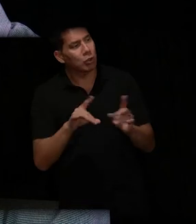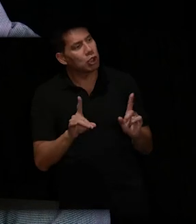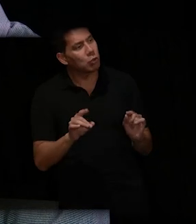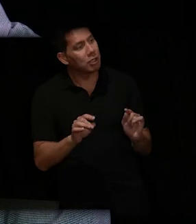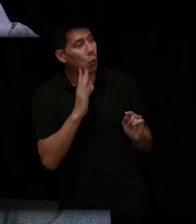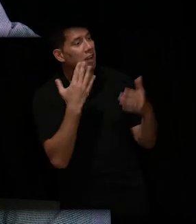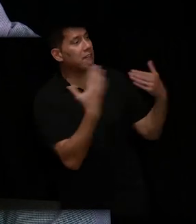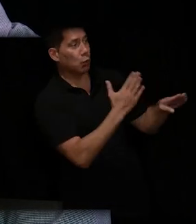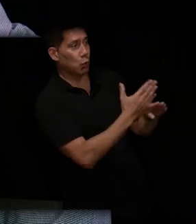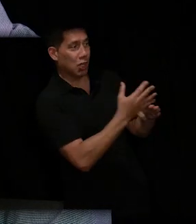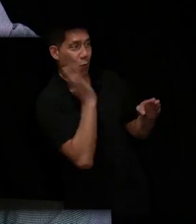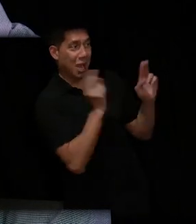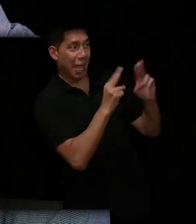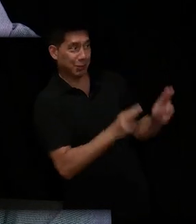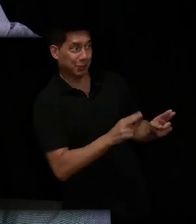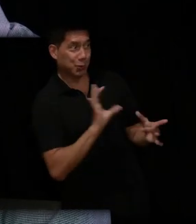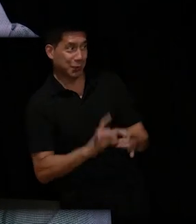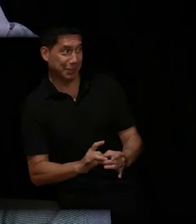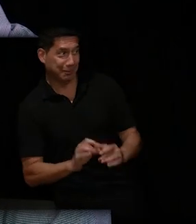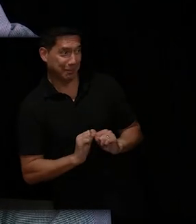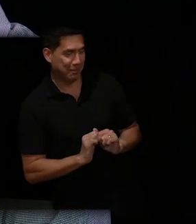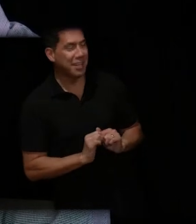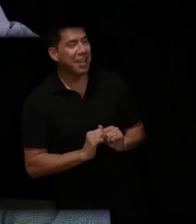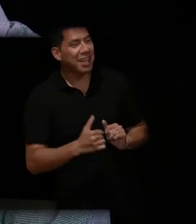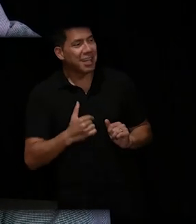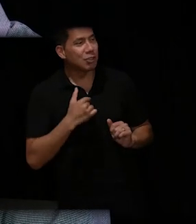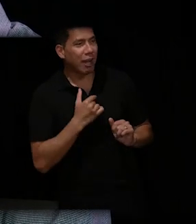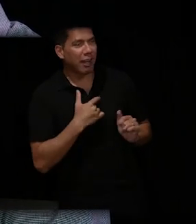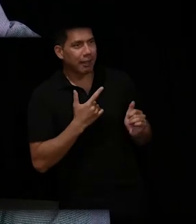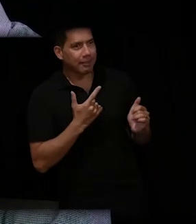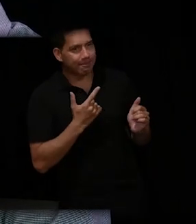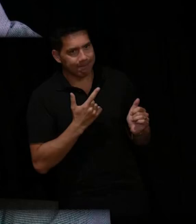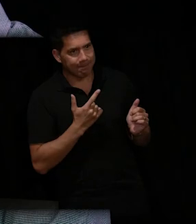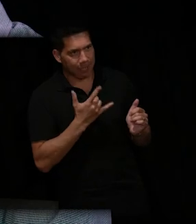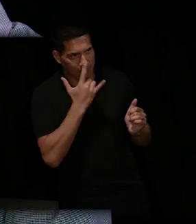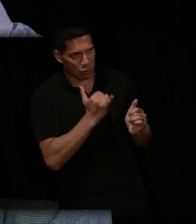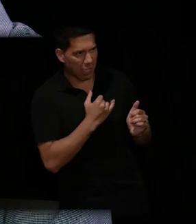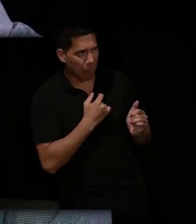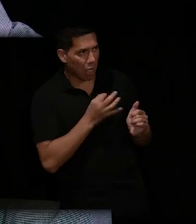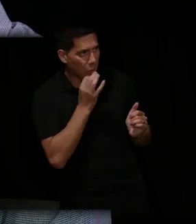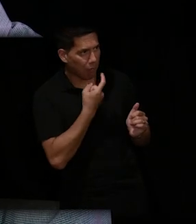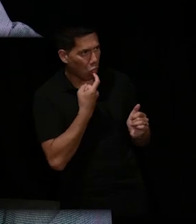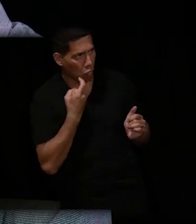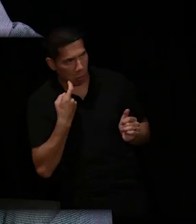House. And I was... Unfortunately, I have become a little obsessed with Twitter, which my wife doesn't like. But